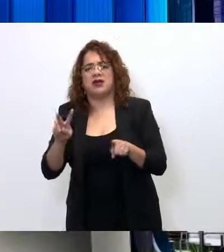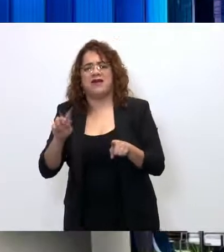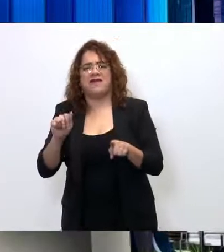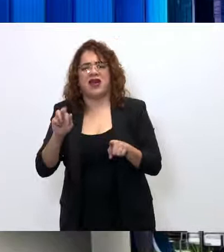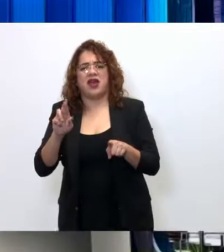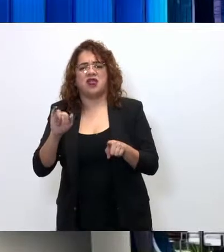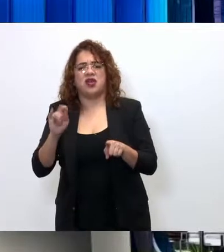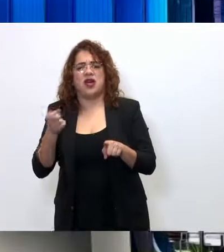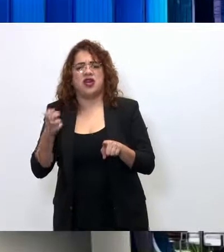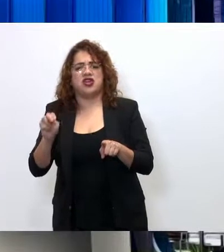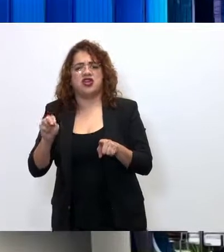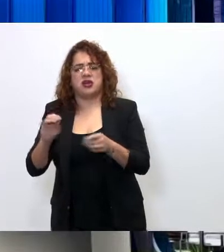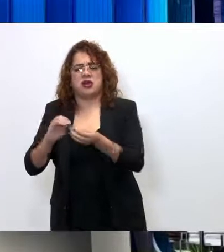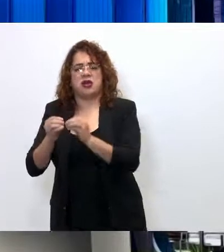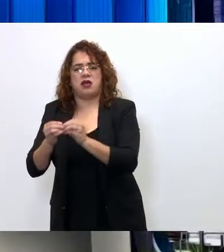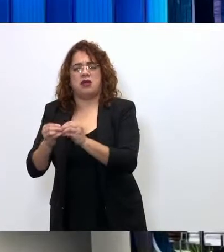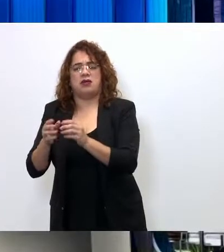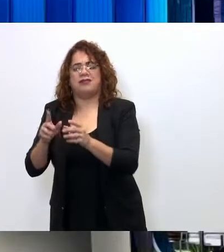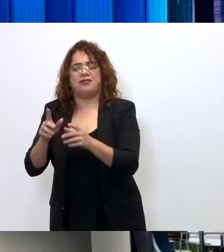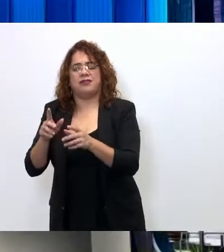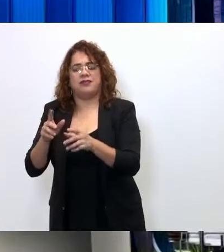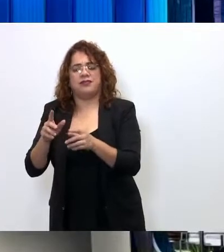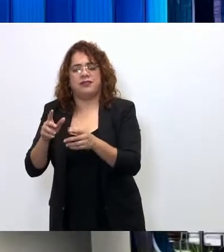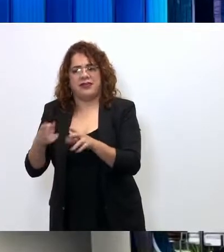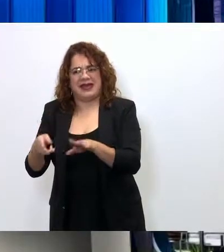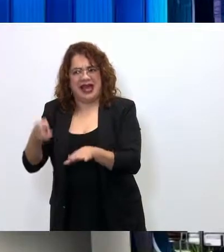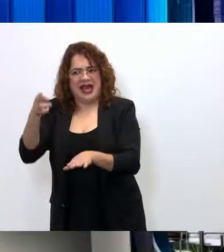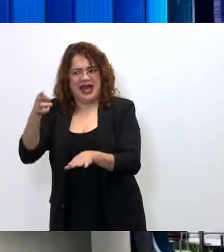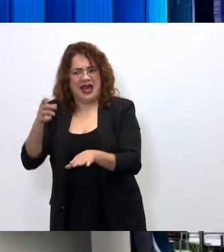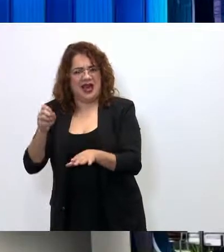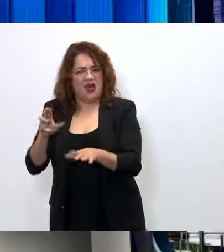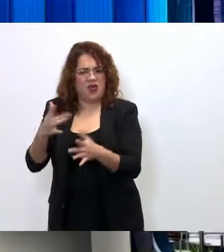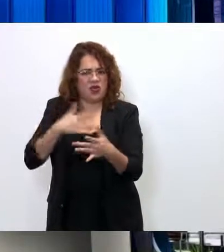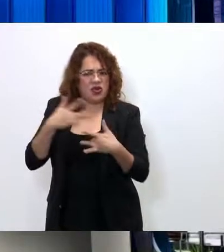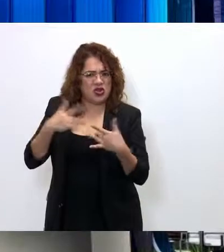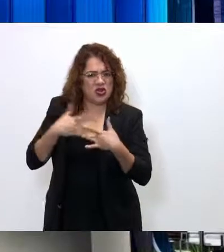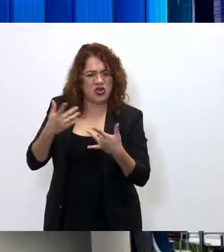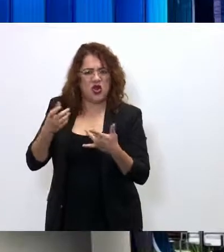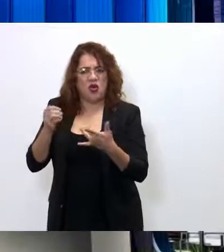Yeah, so at this time, the vaccine has been